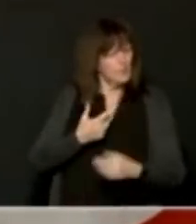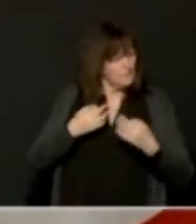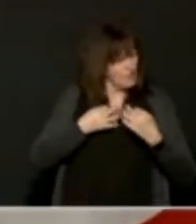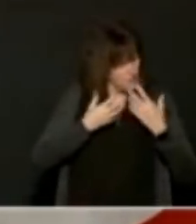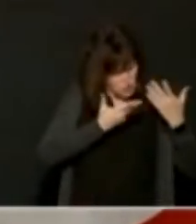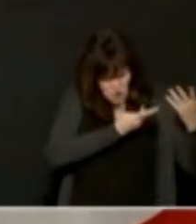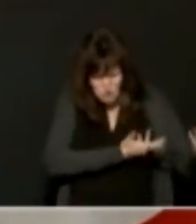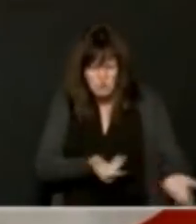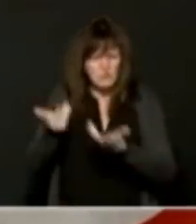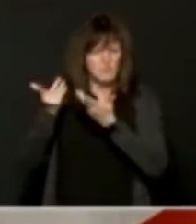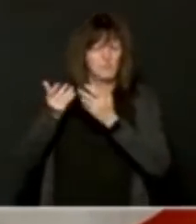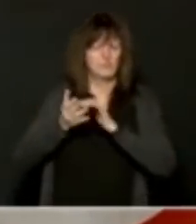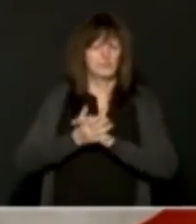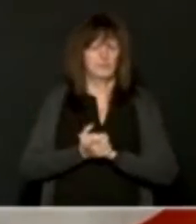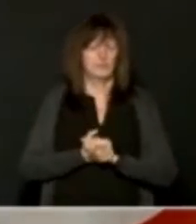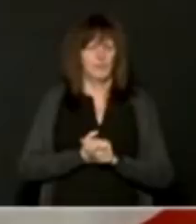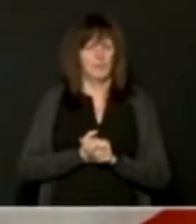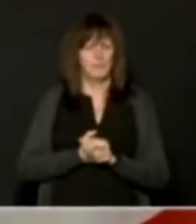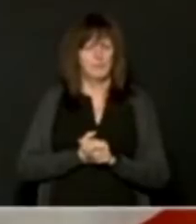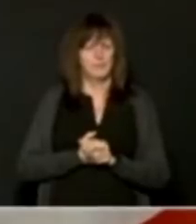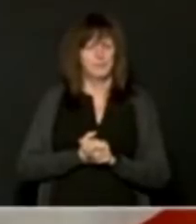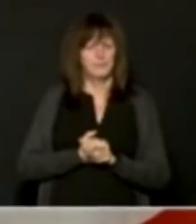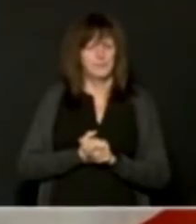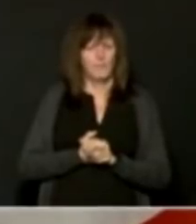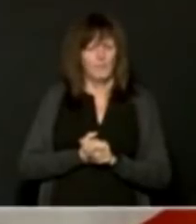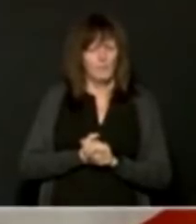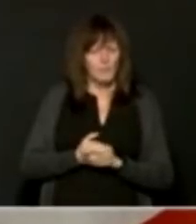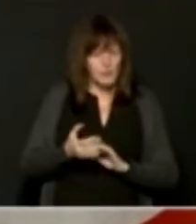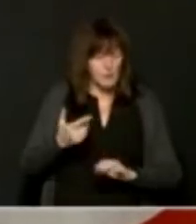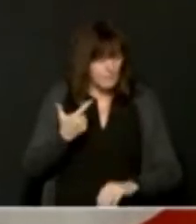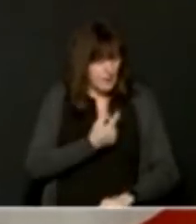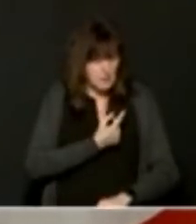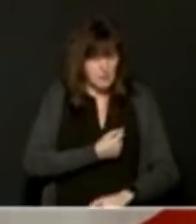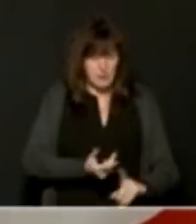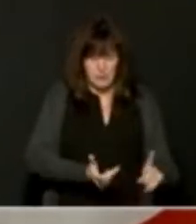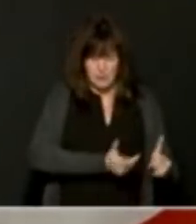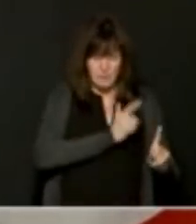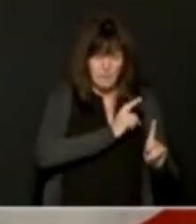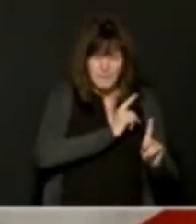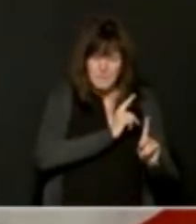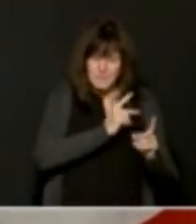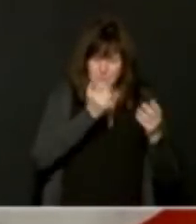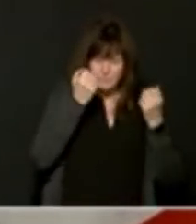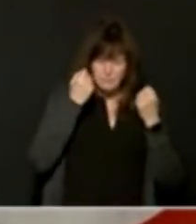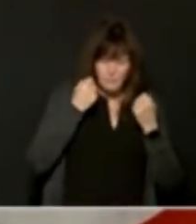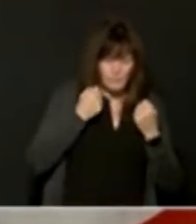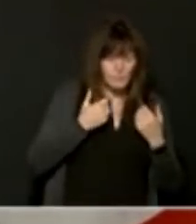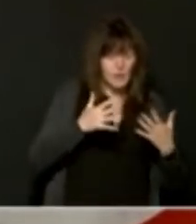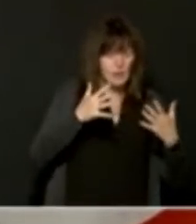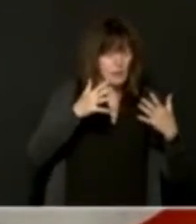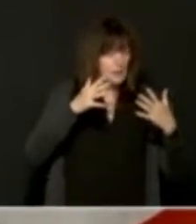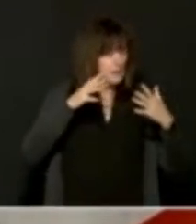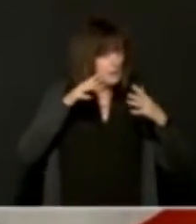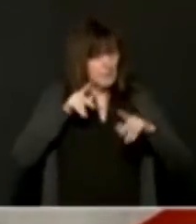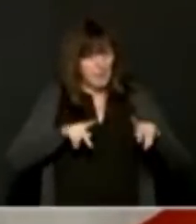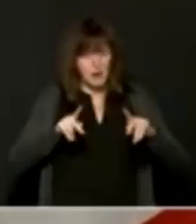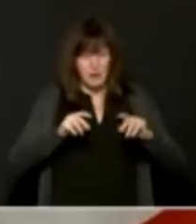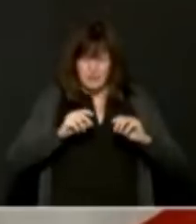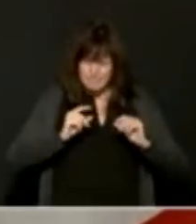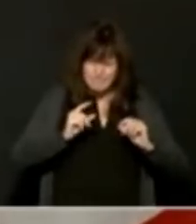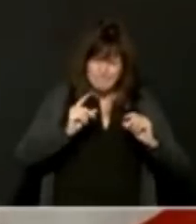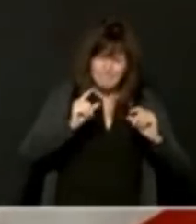many people vaccinated as quickly and safely as possible, it's important to continue to stay at home and reduce